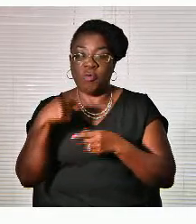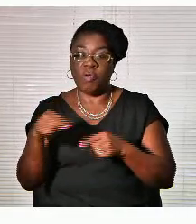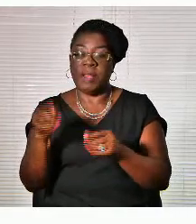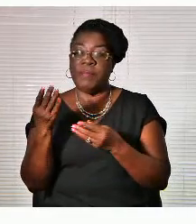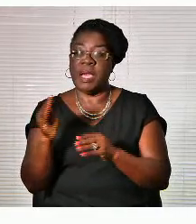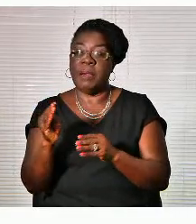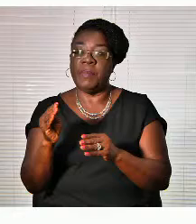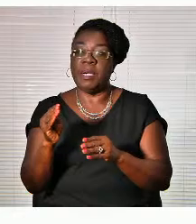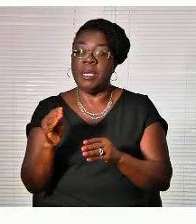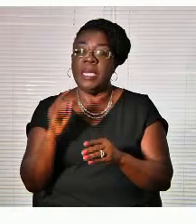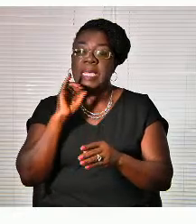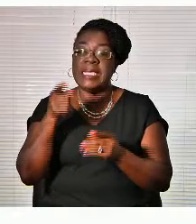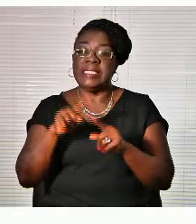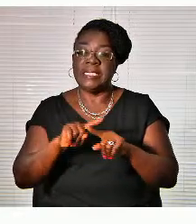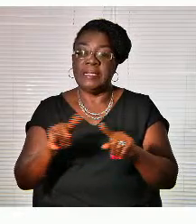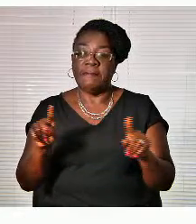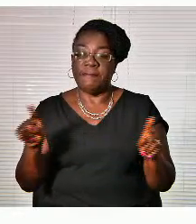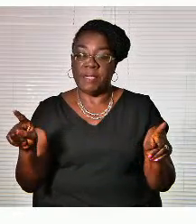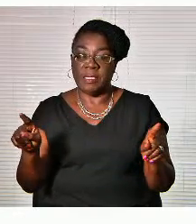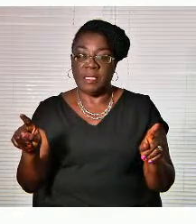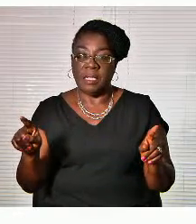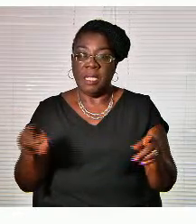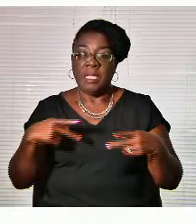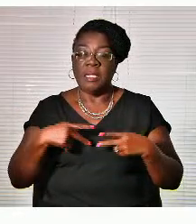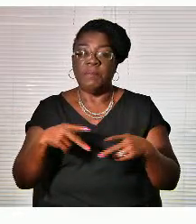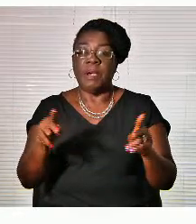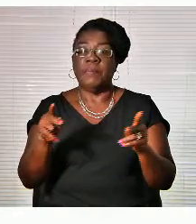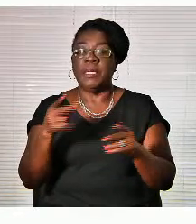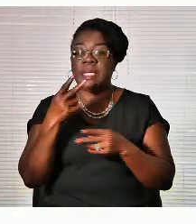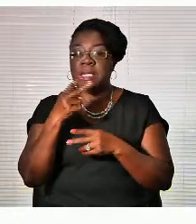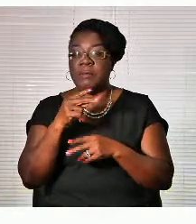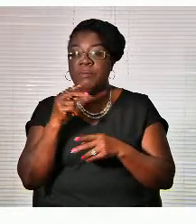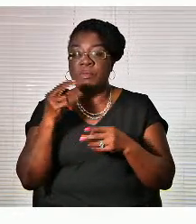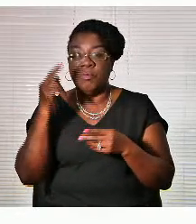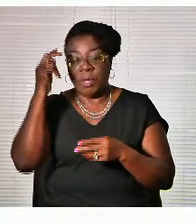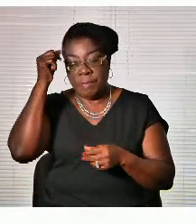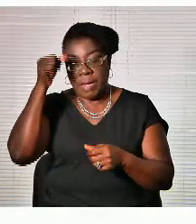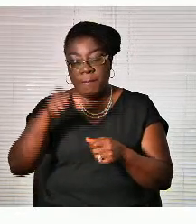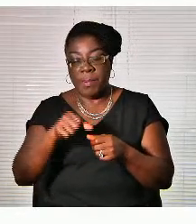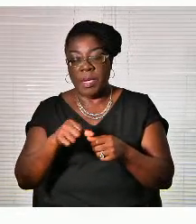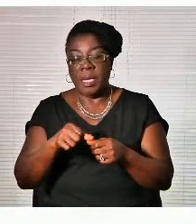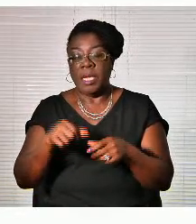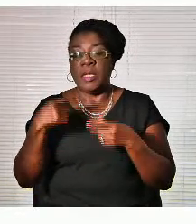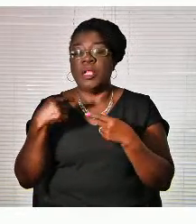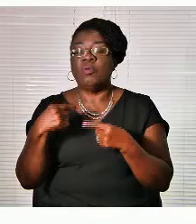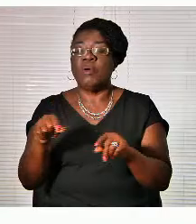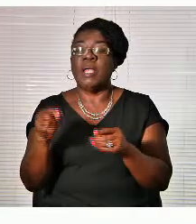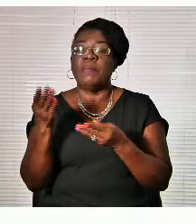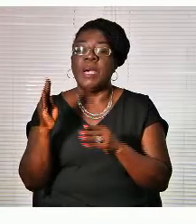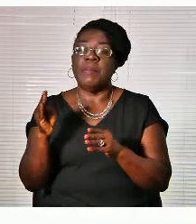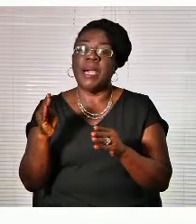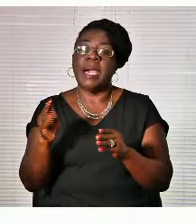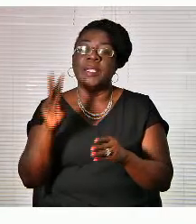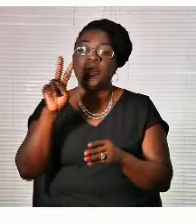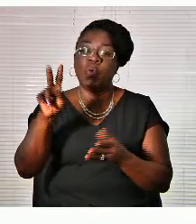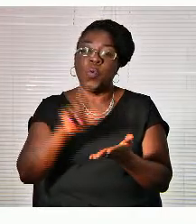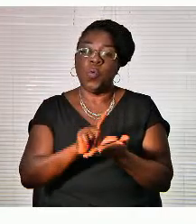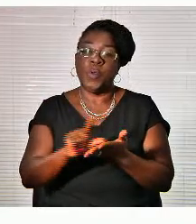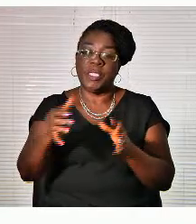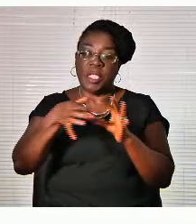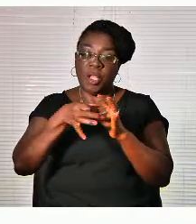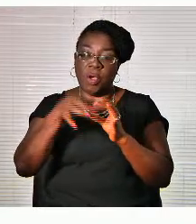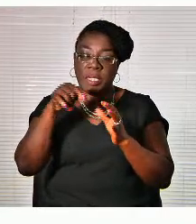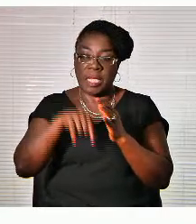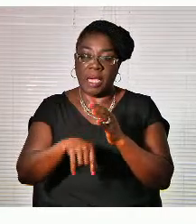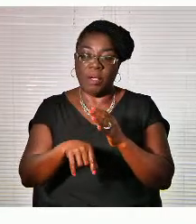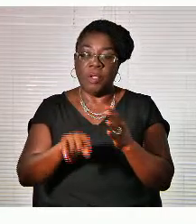different. The public would recall that Grand Bahama had a 2-week lockdown, which